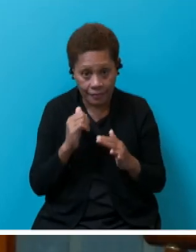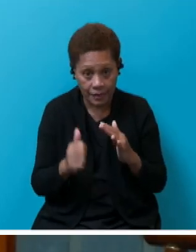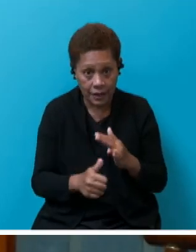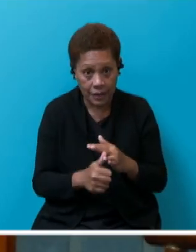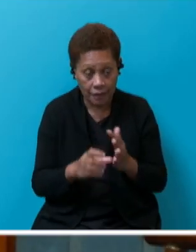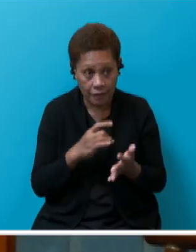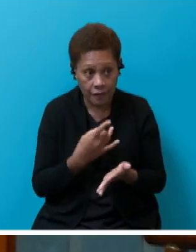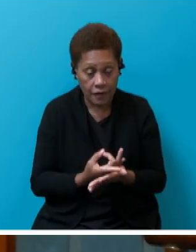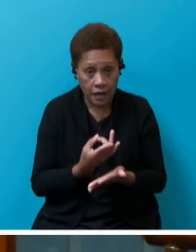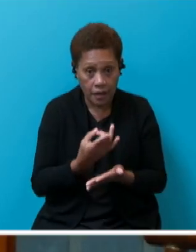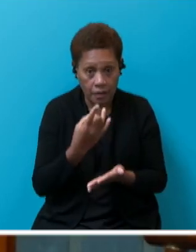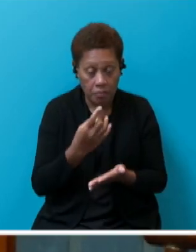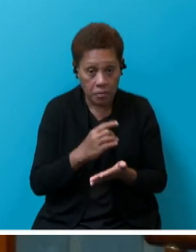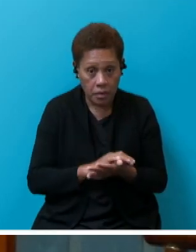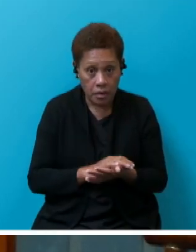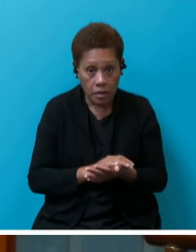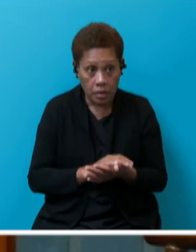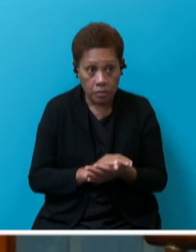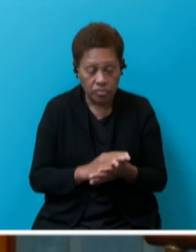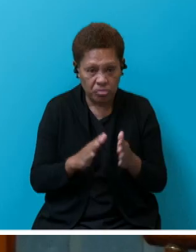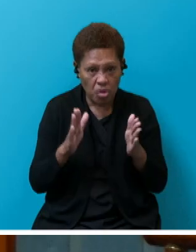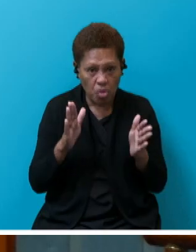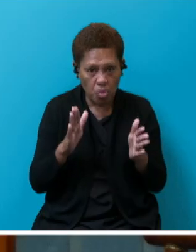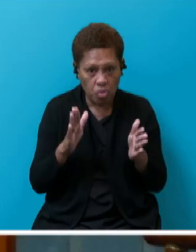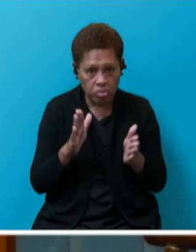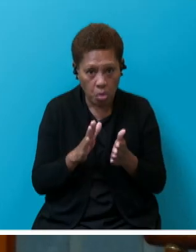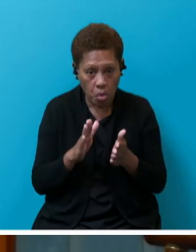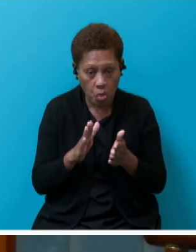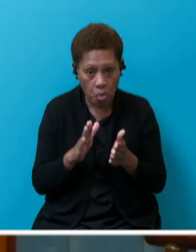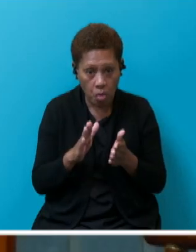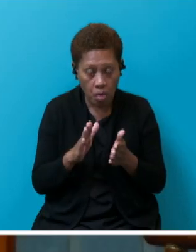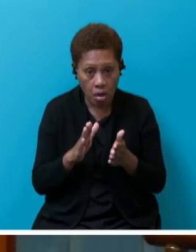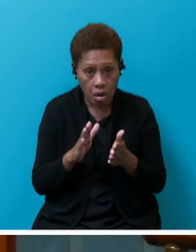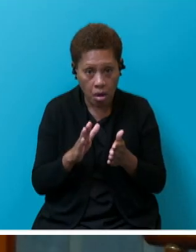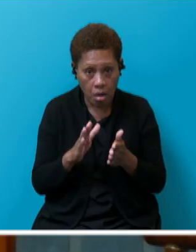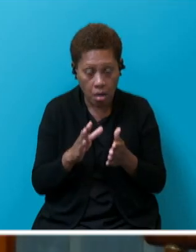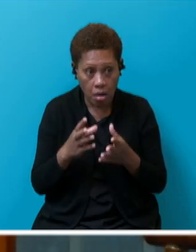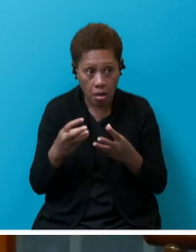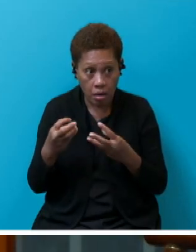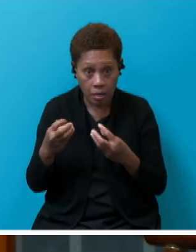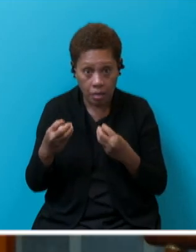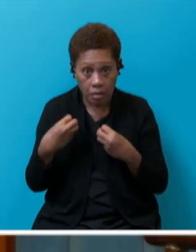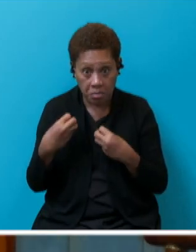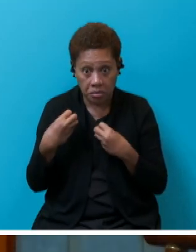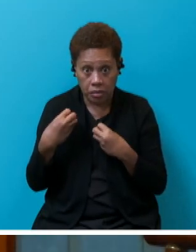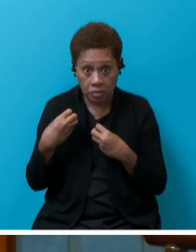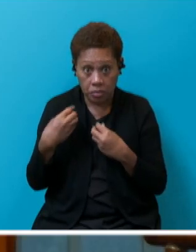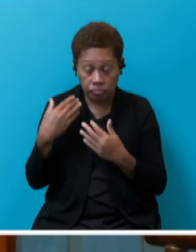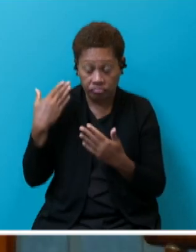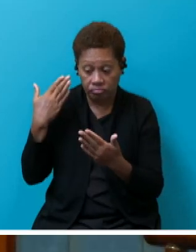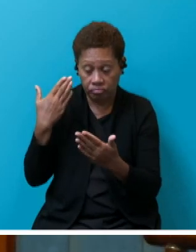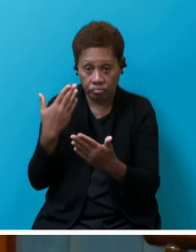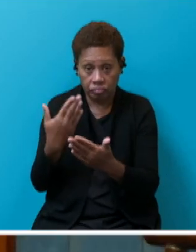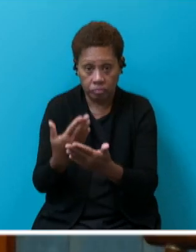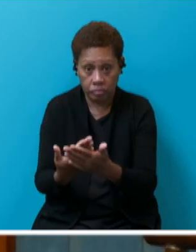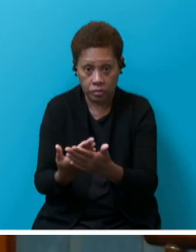for micro, small and medium enterprises or MSMEs has come a long way, but our journey is